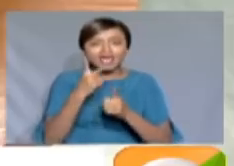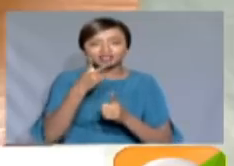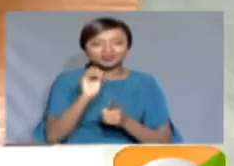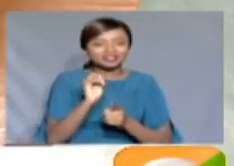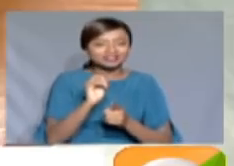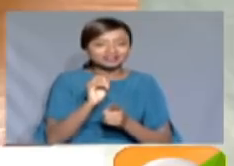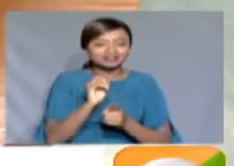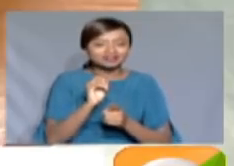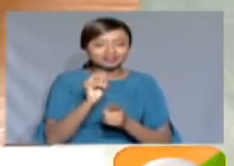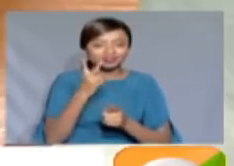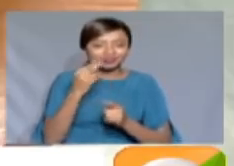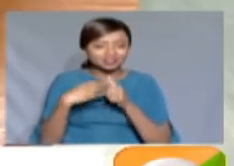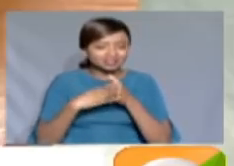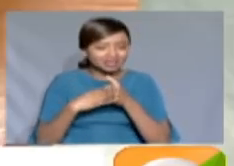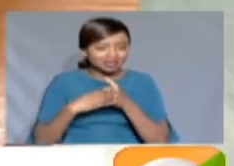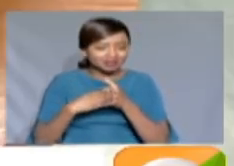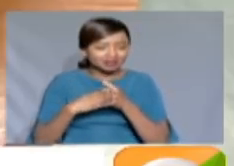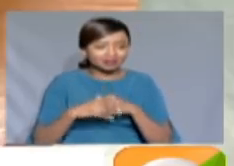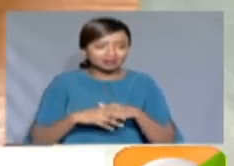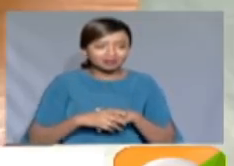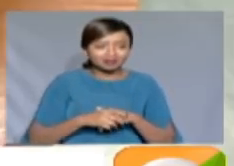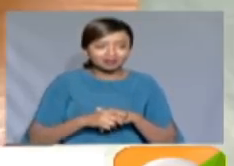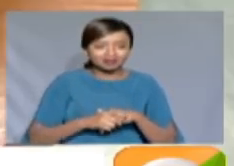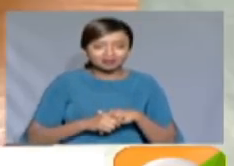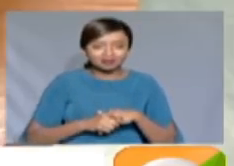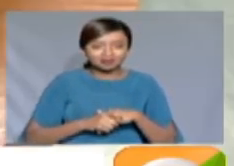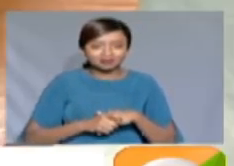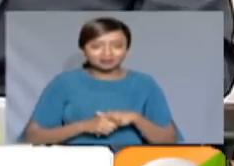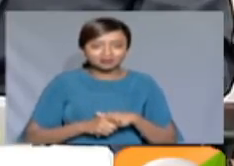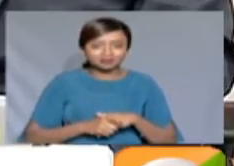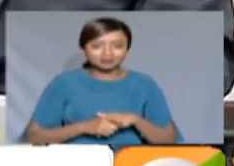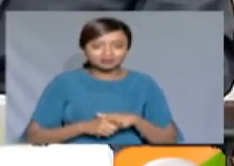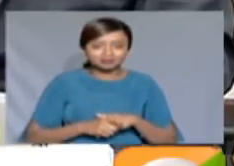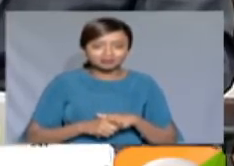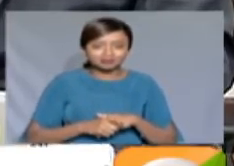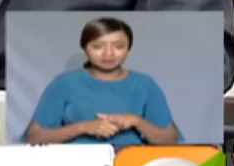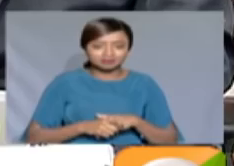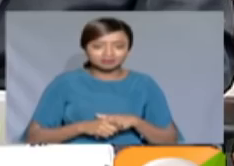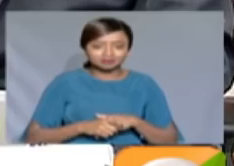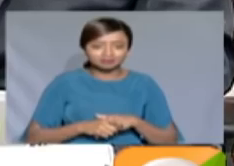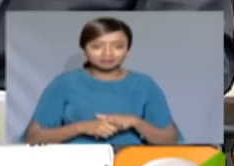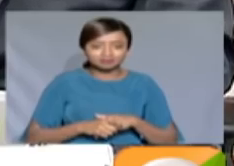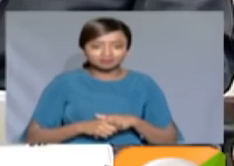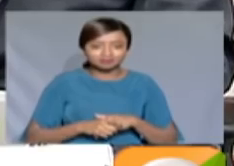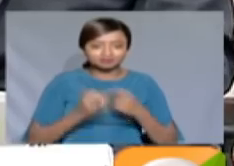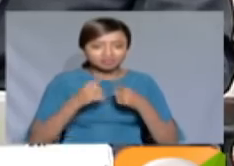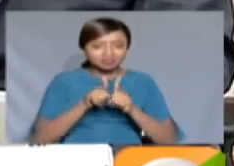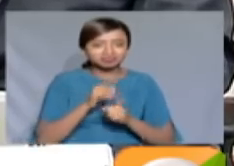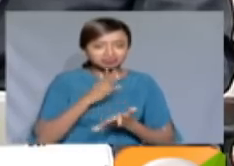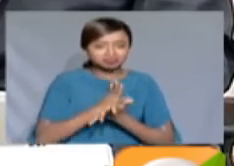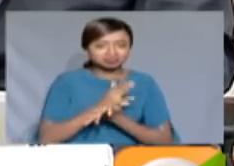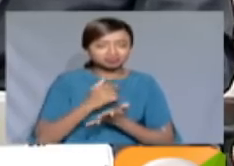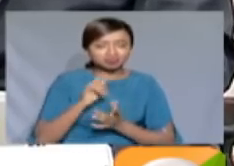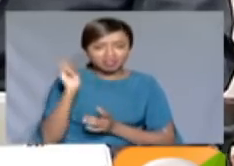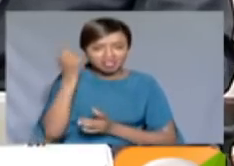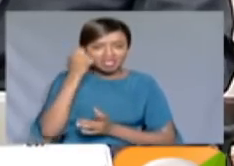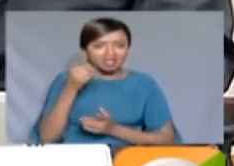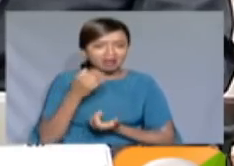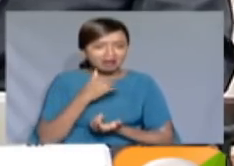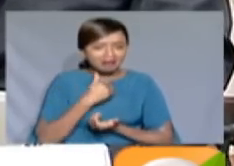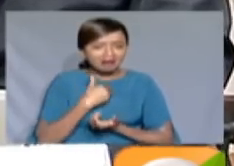other one I want to talk about is the levy that is going to be motorists will have to pay. Mm. I think Ken had conducted a survey